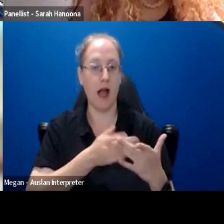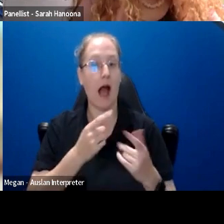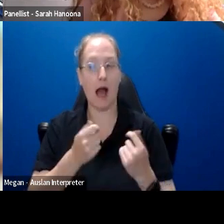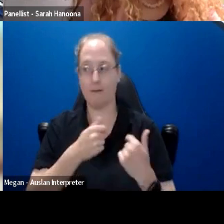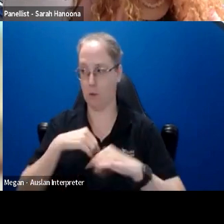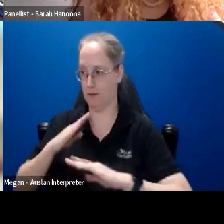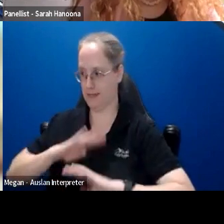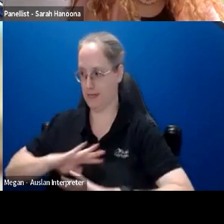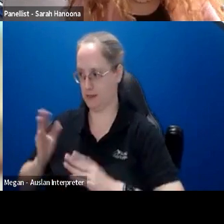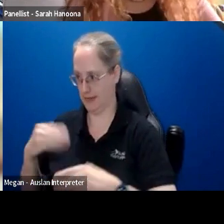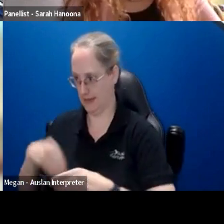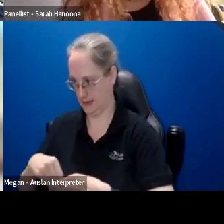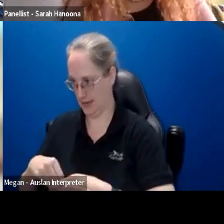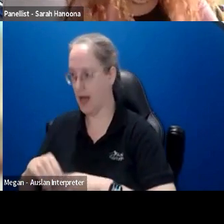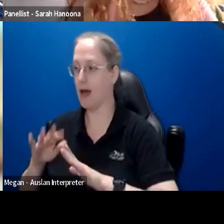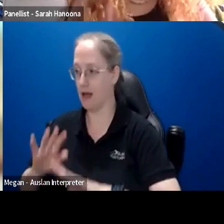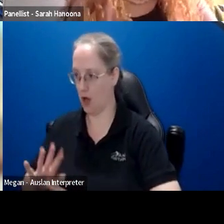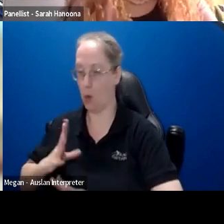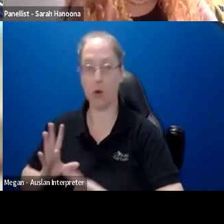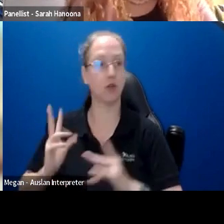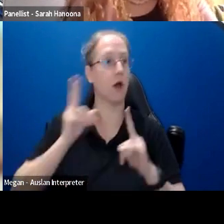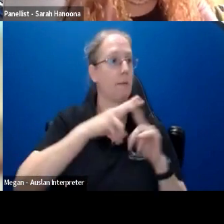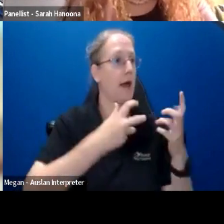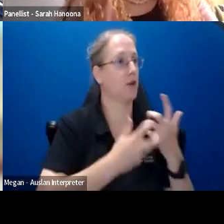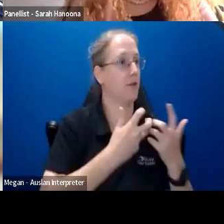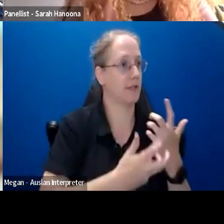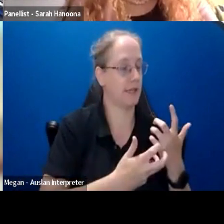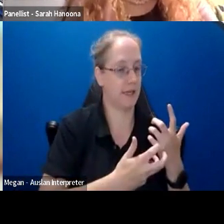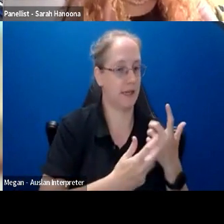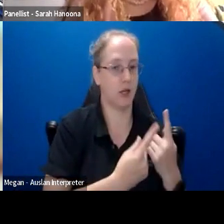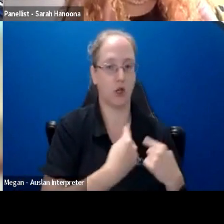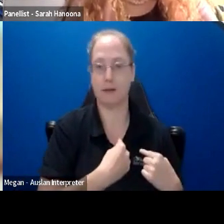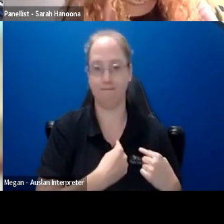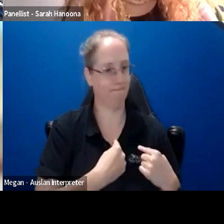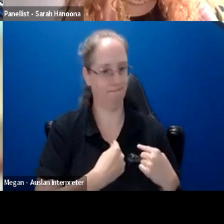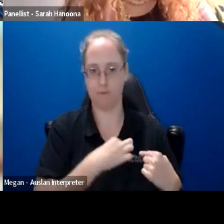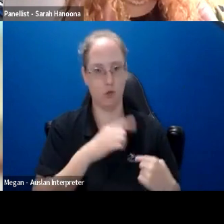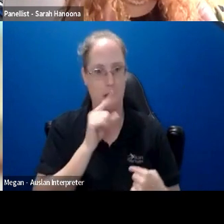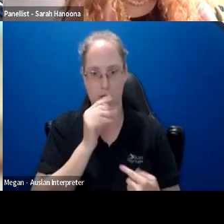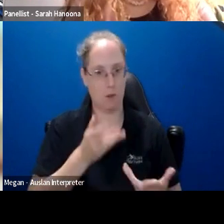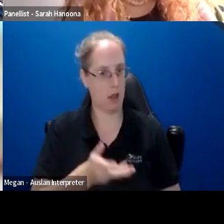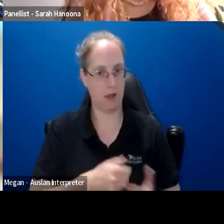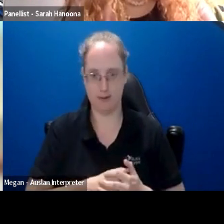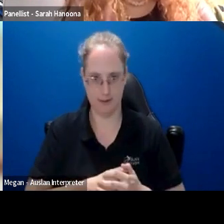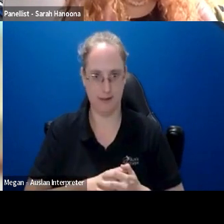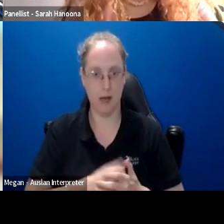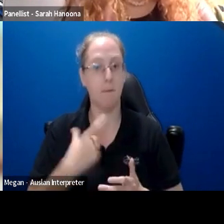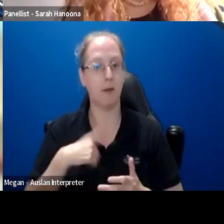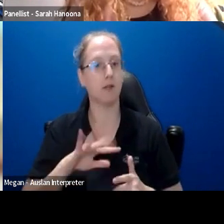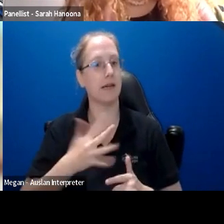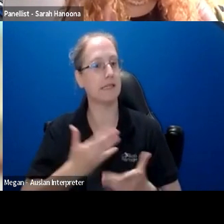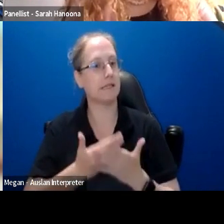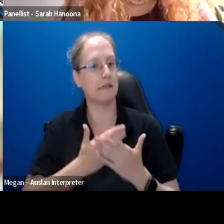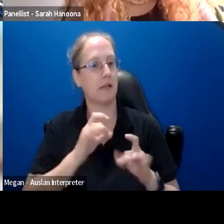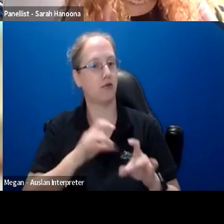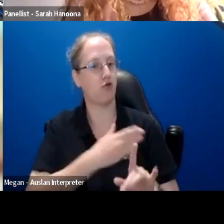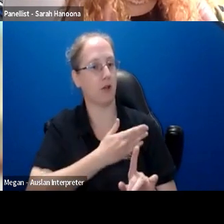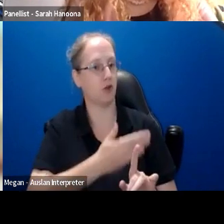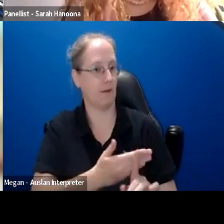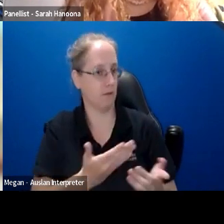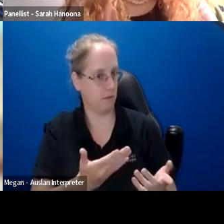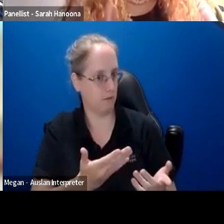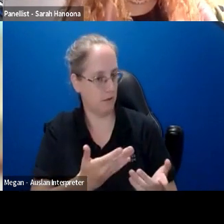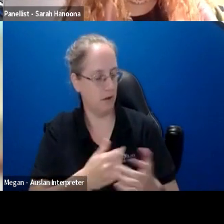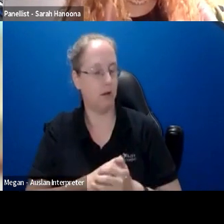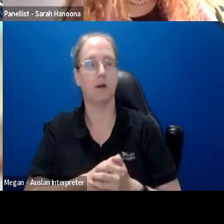decided to go and enroll in one of the universities, but then I was told that I wasn't eligible because I hadn't studied in Australia before. So that